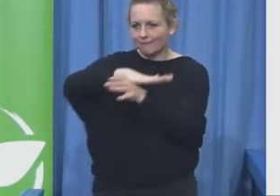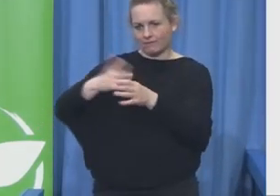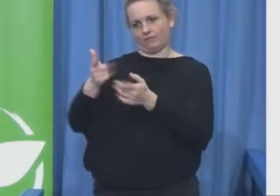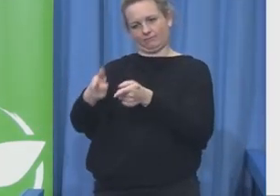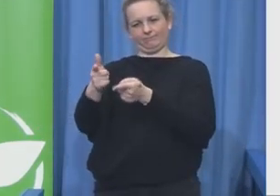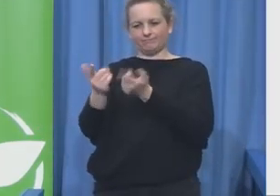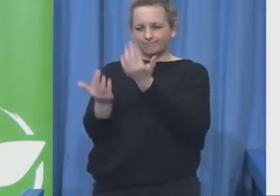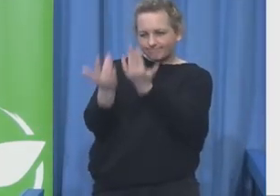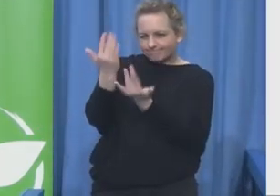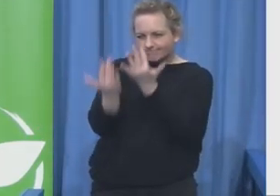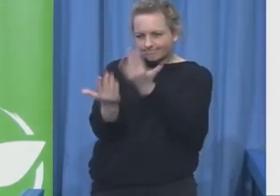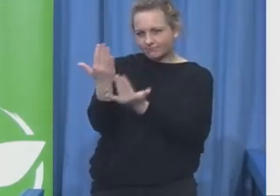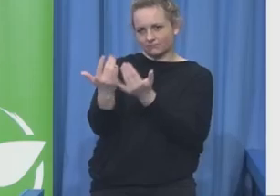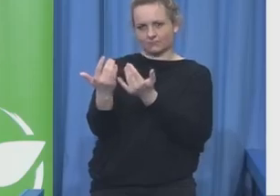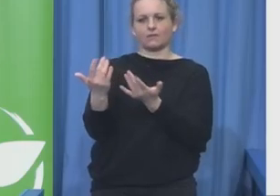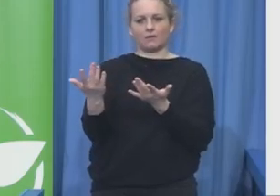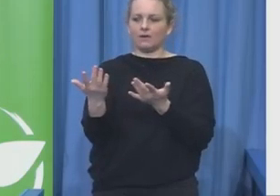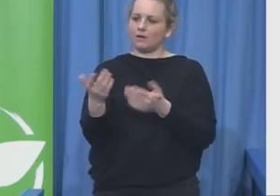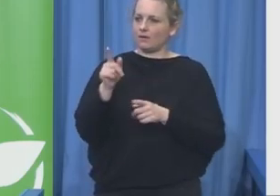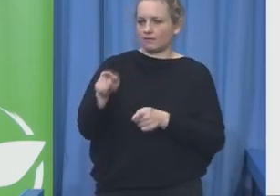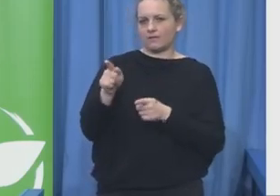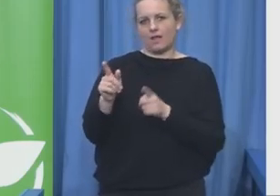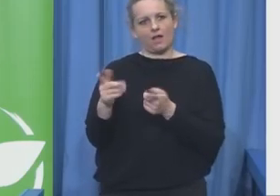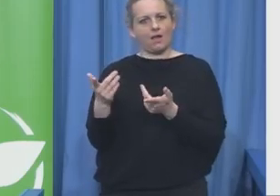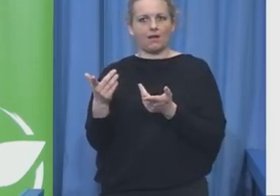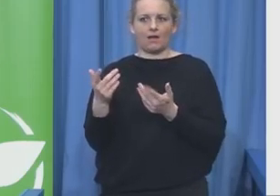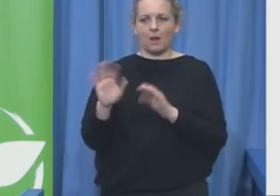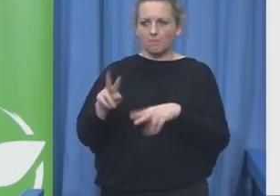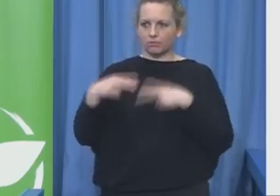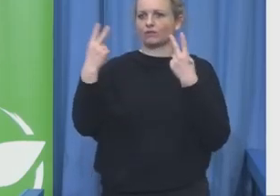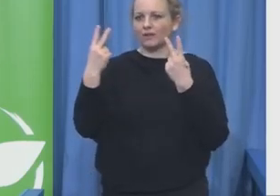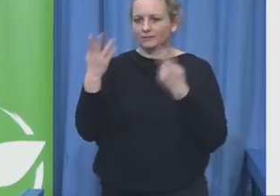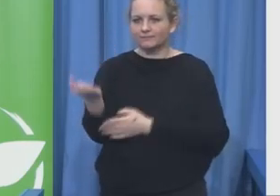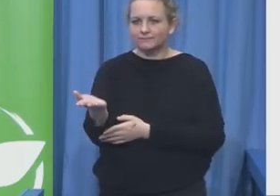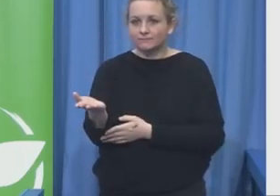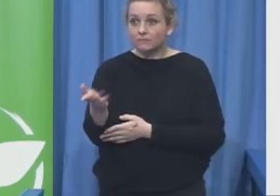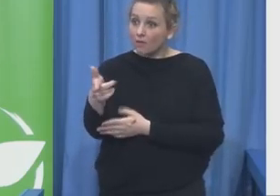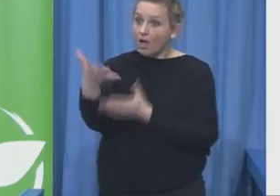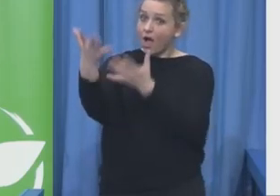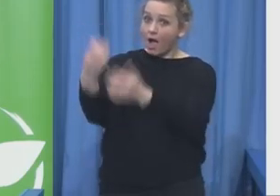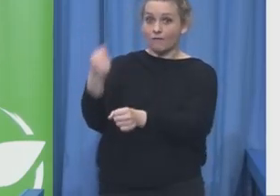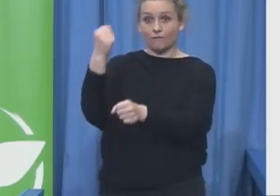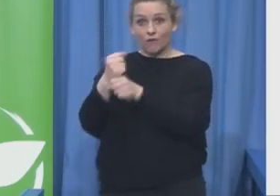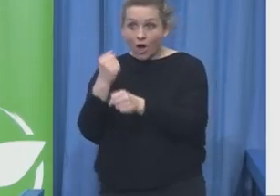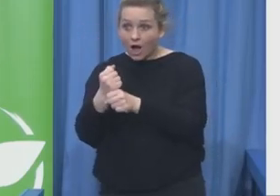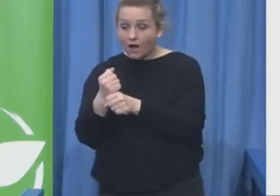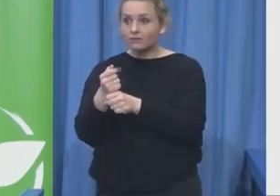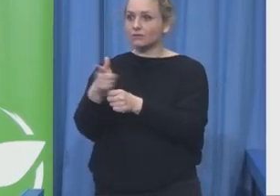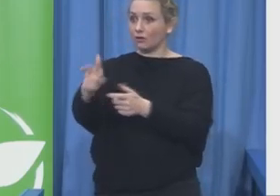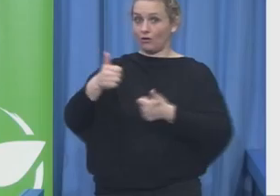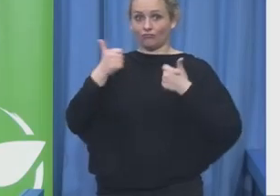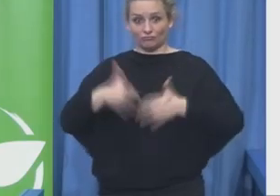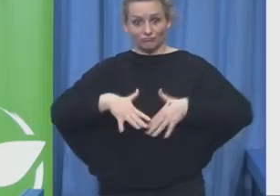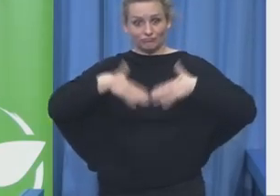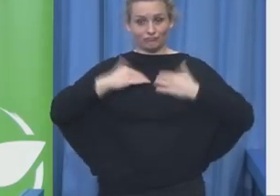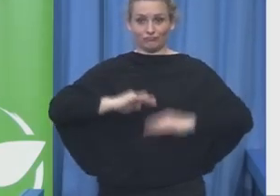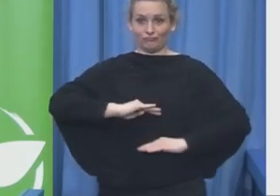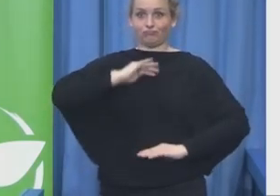that give, which is given by a job. And this tool also measure access to basic services such